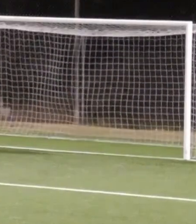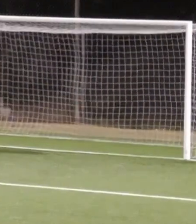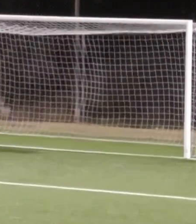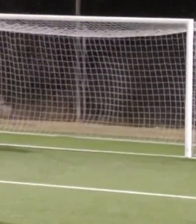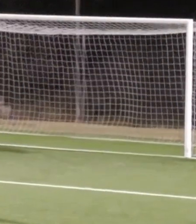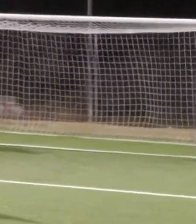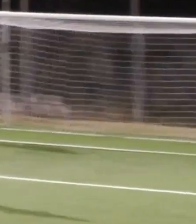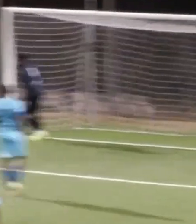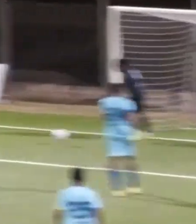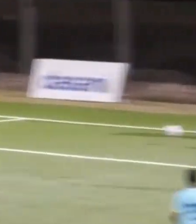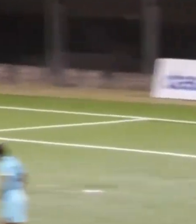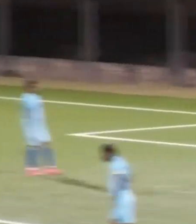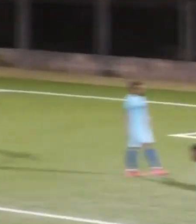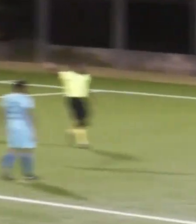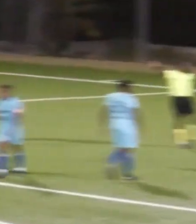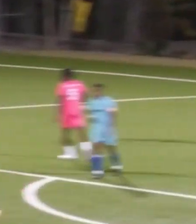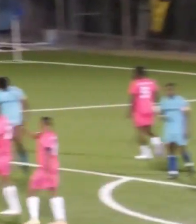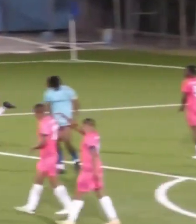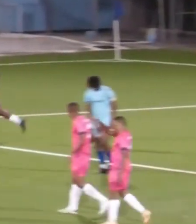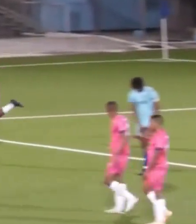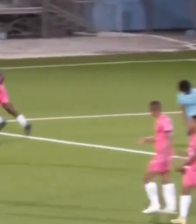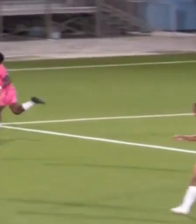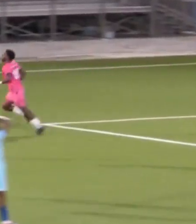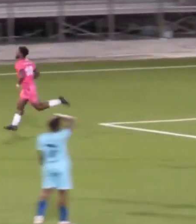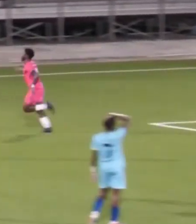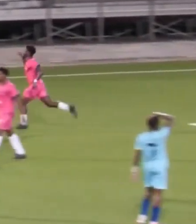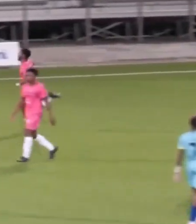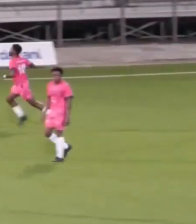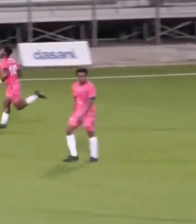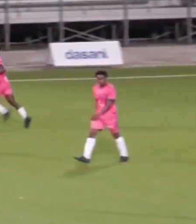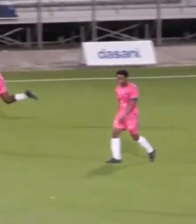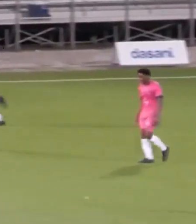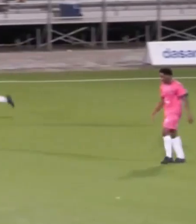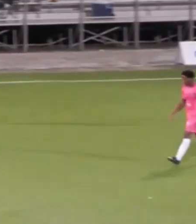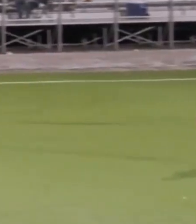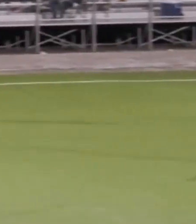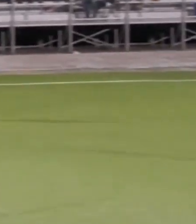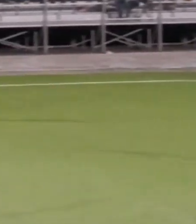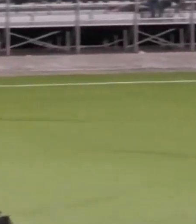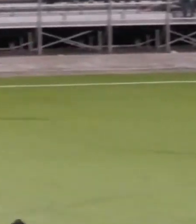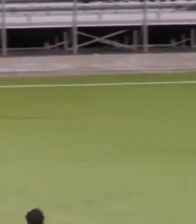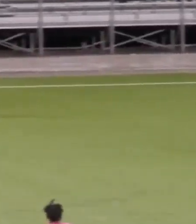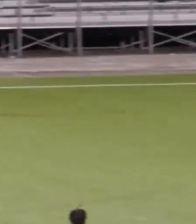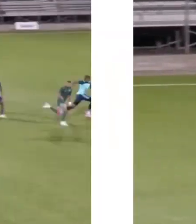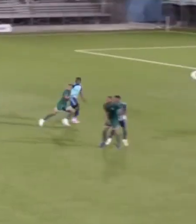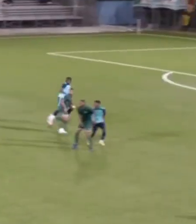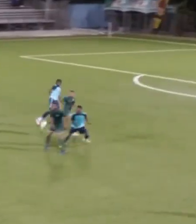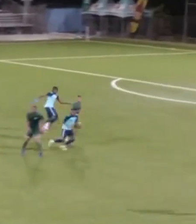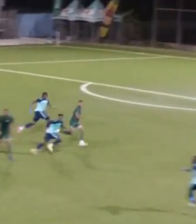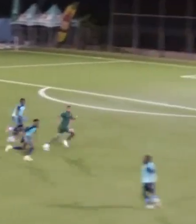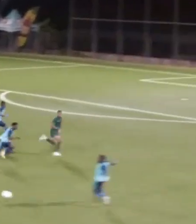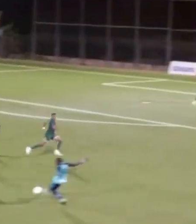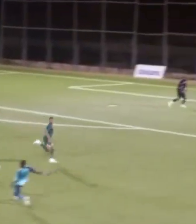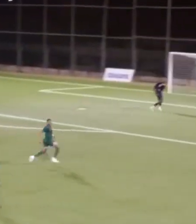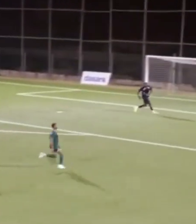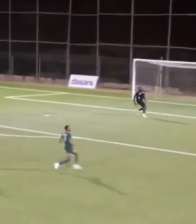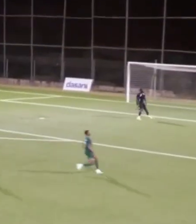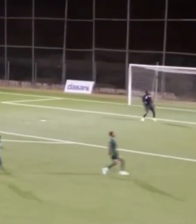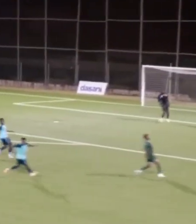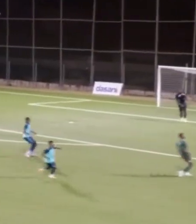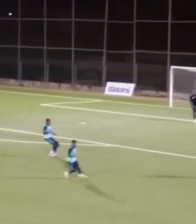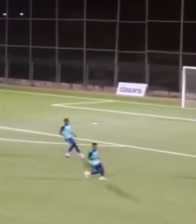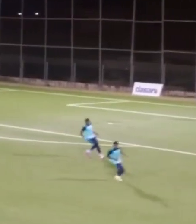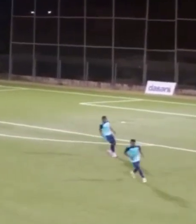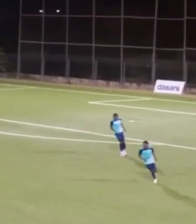V. Kickstart rush with the 4-2 victory over Paradise. The feature match bringing together